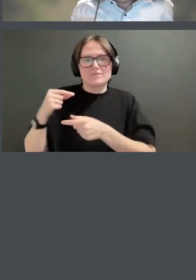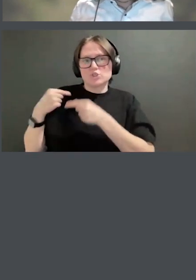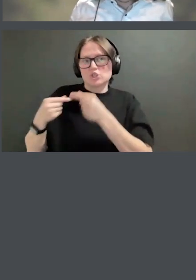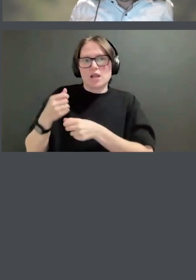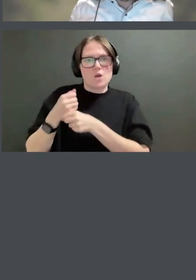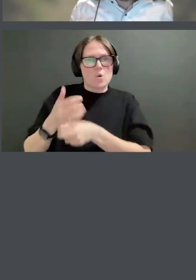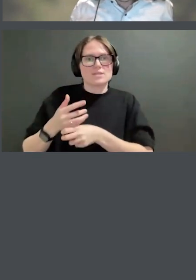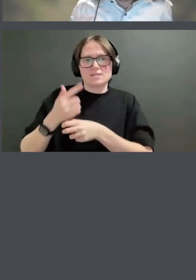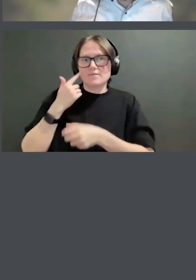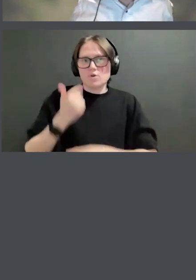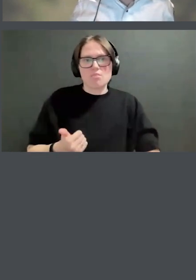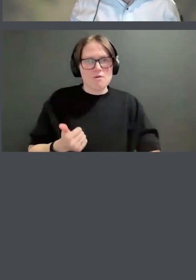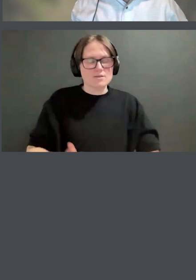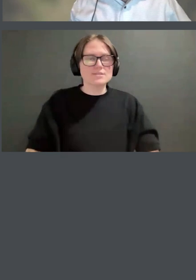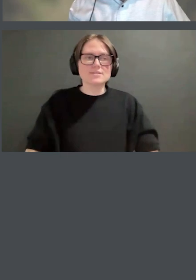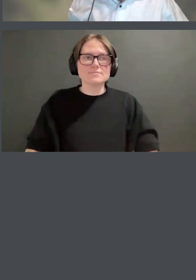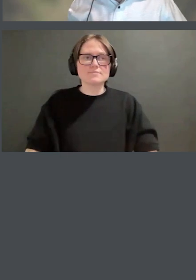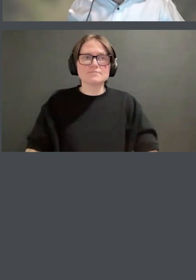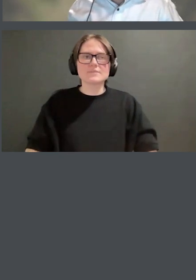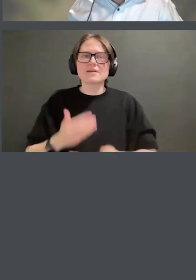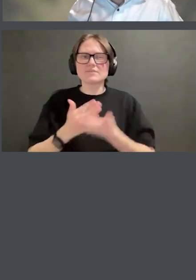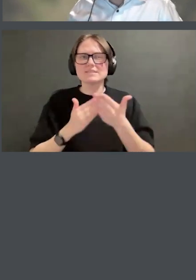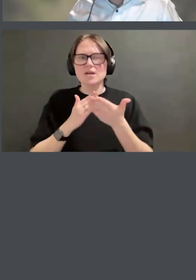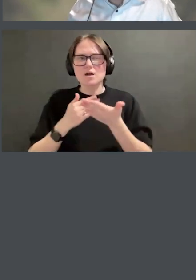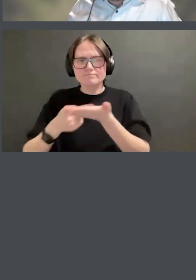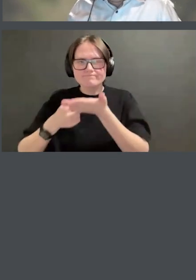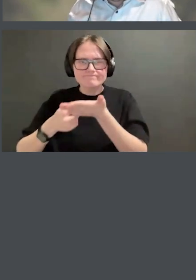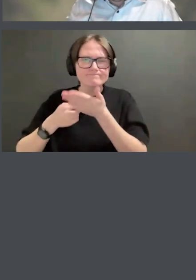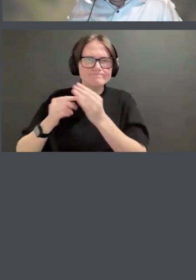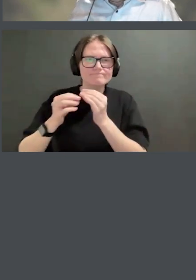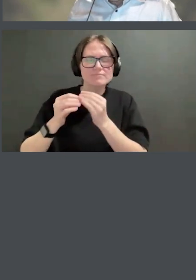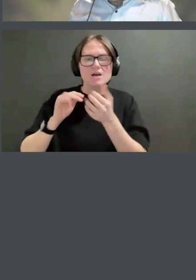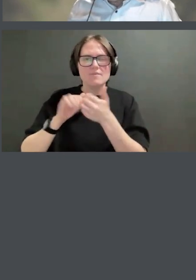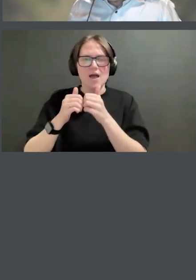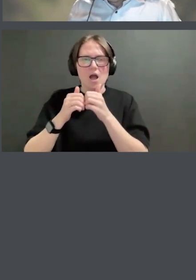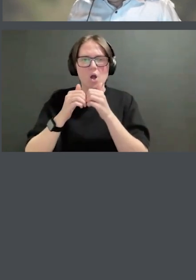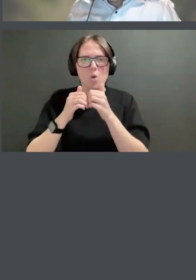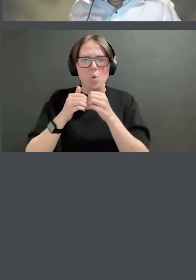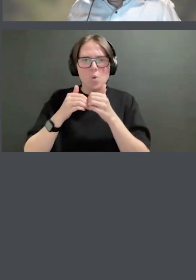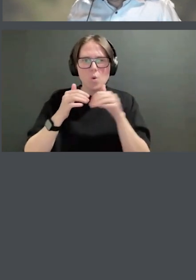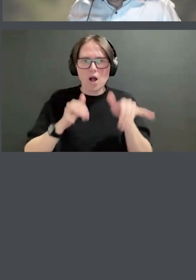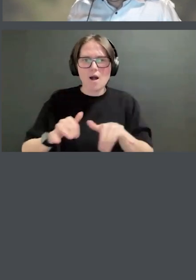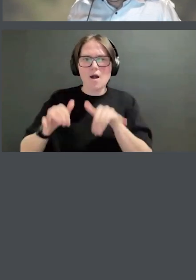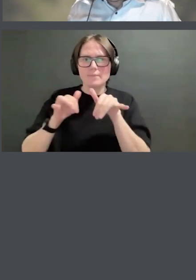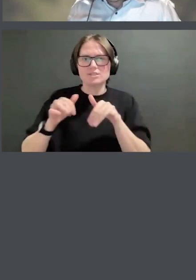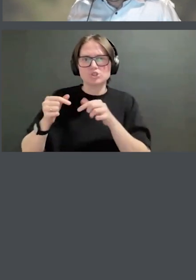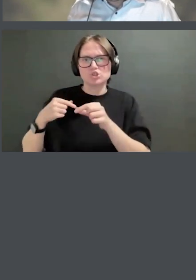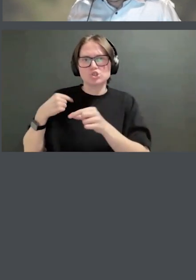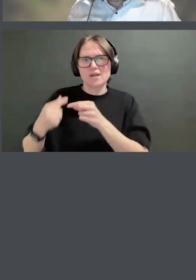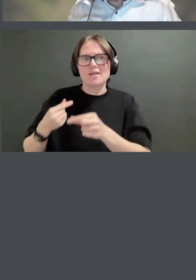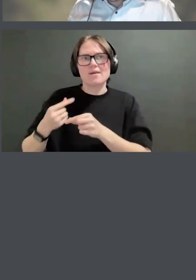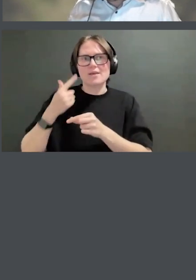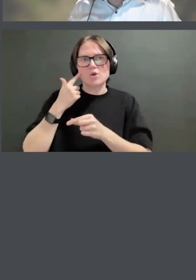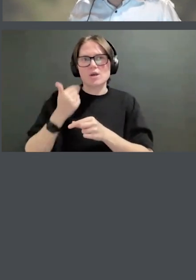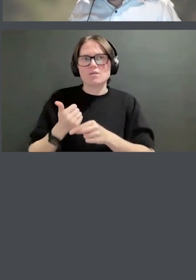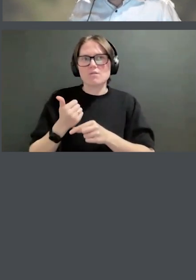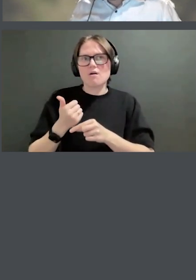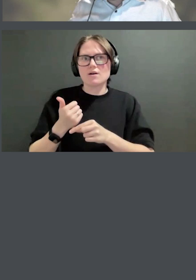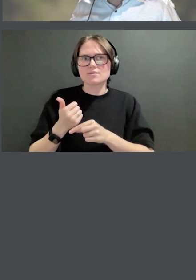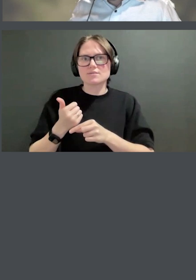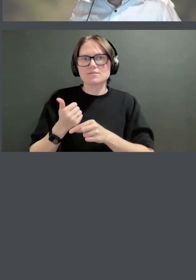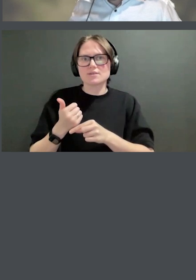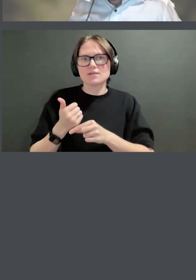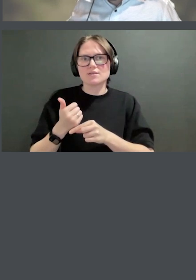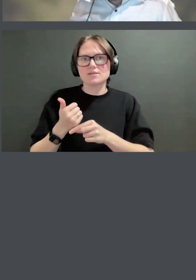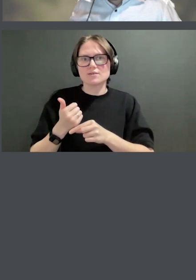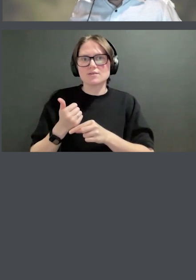loss. There's some controversy in how common genetic hearing loss is found in